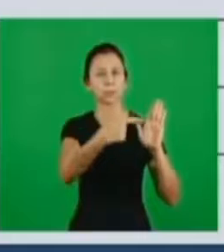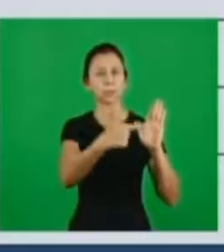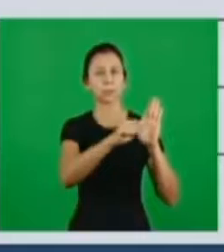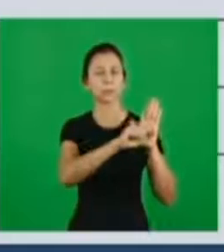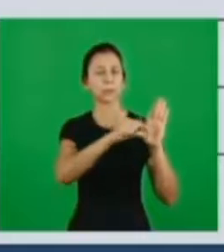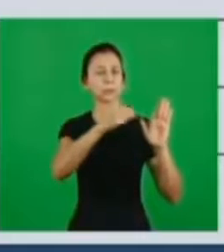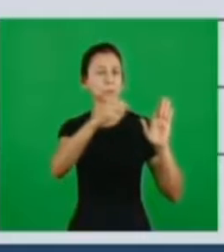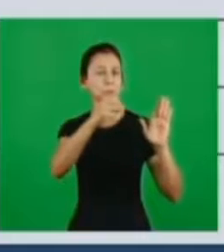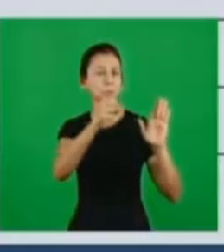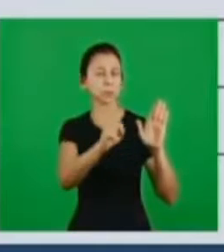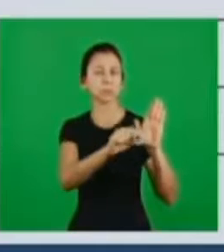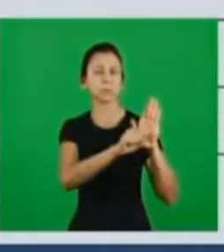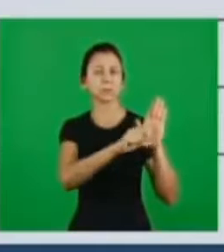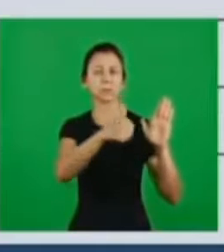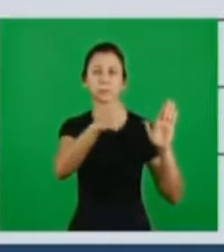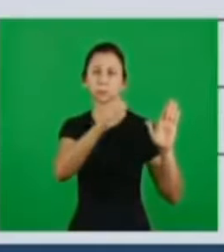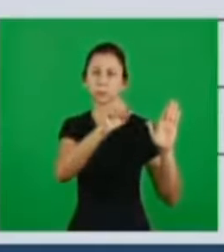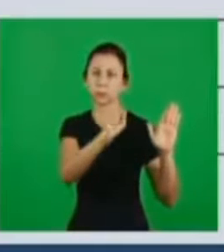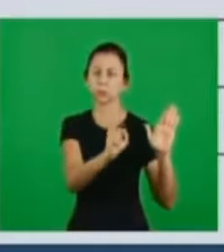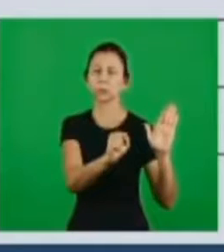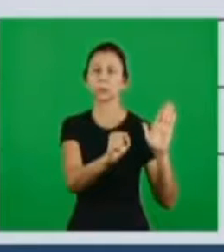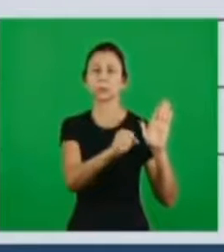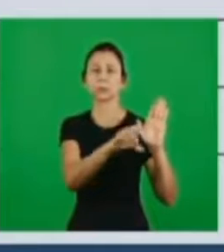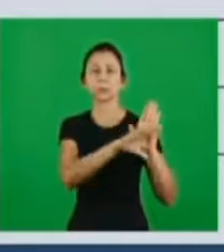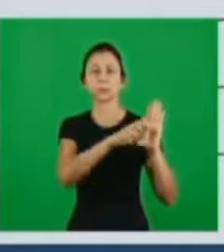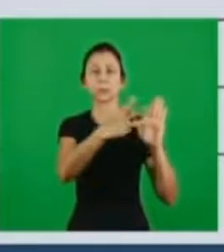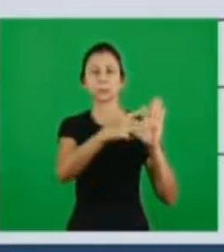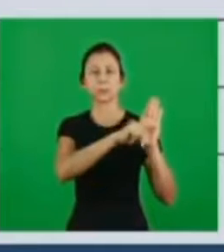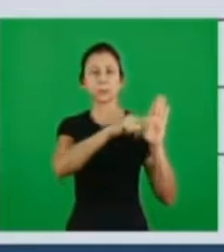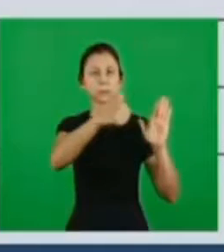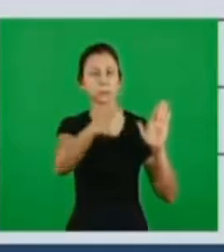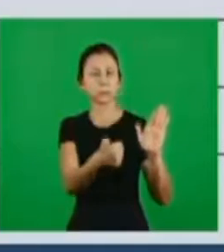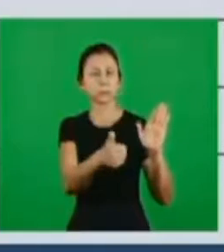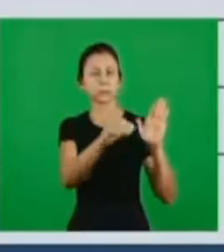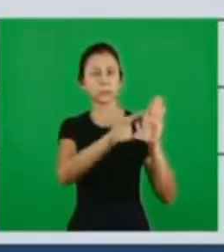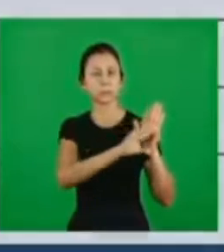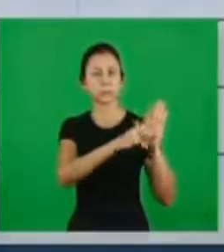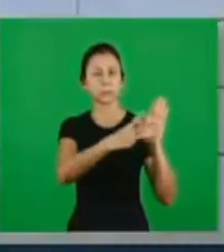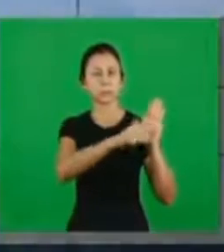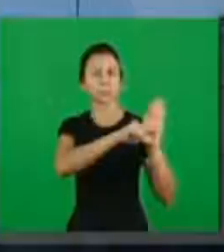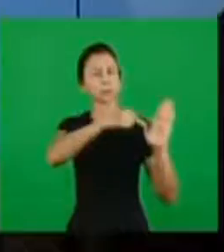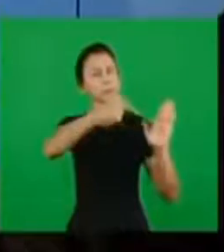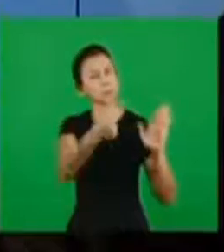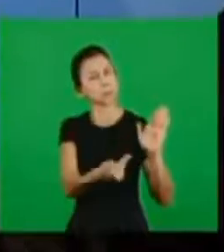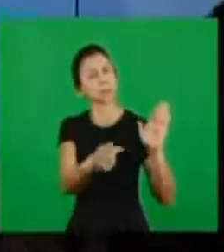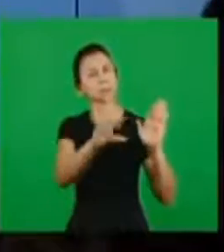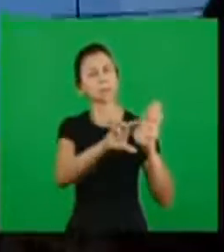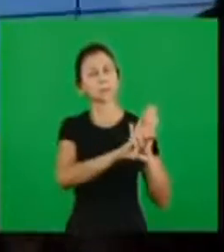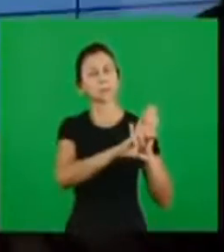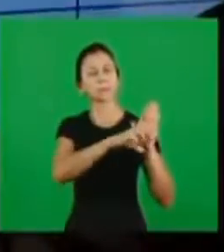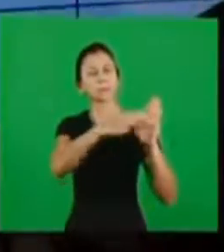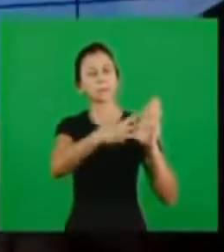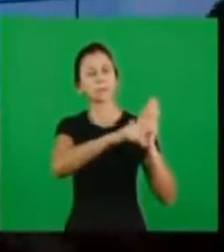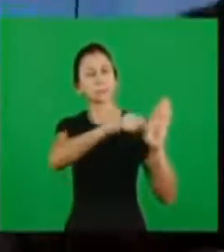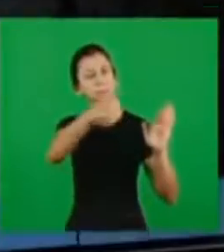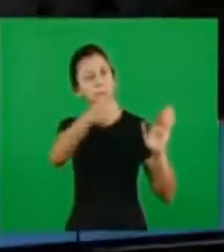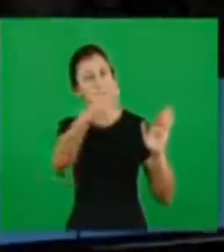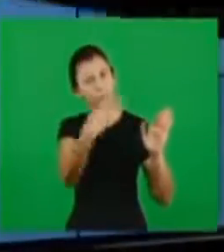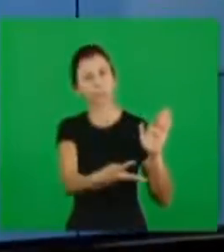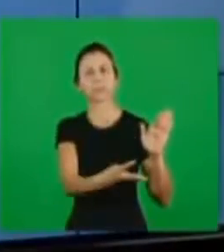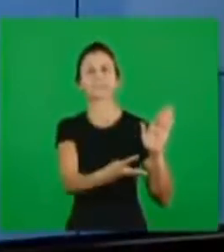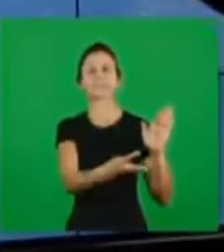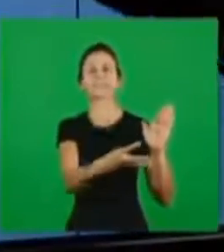2, verse 8, 2, verse 12, 2, 18, 3, verse 1, and 3, verse 7, and 3,